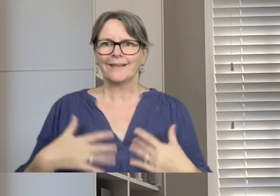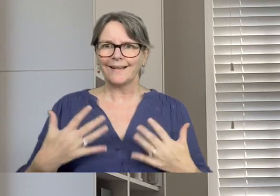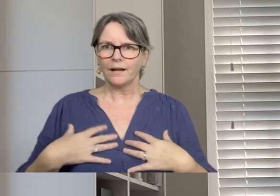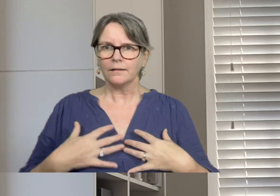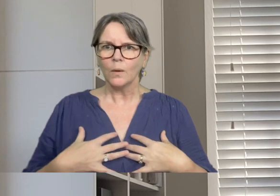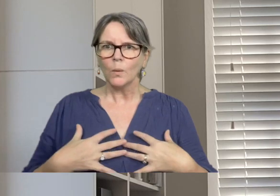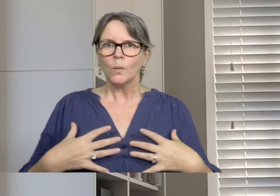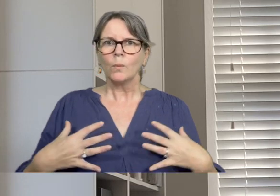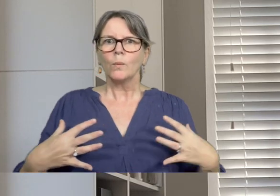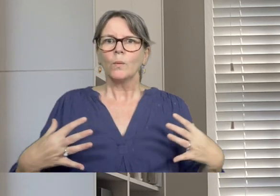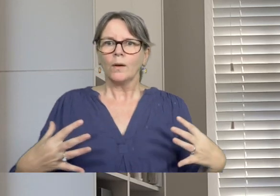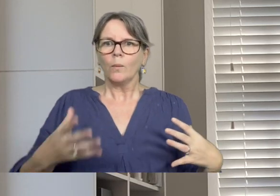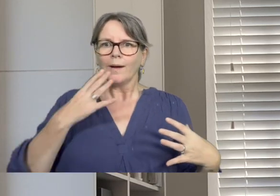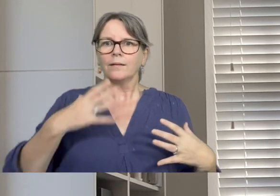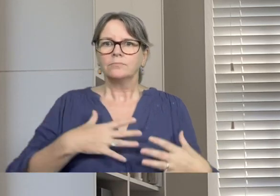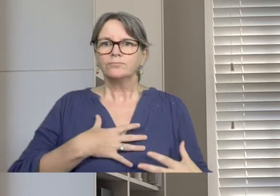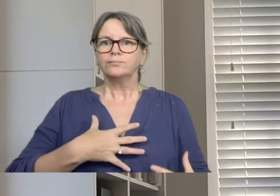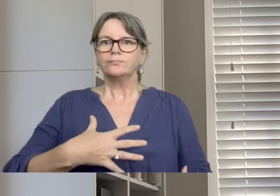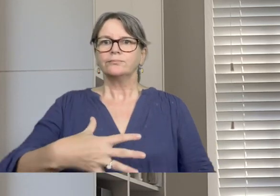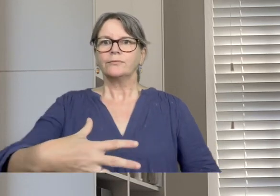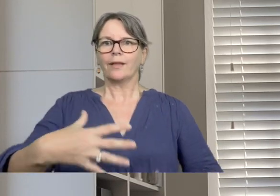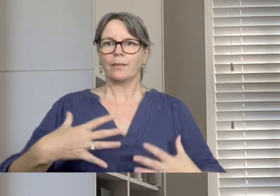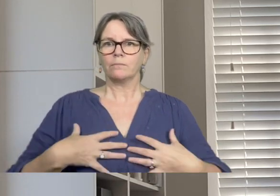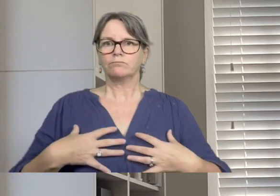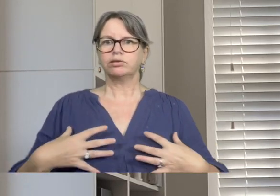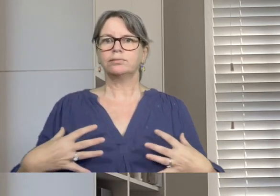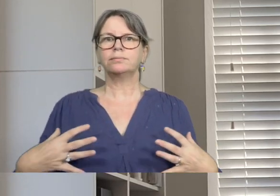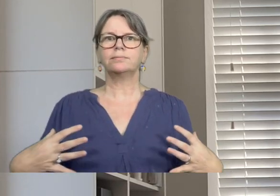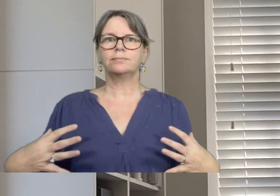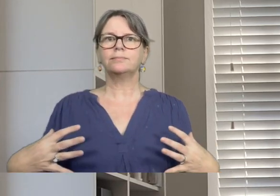Really feeling like you're opening the lungs as you're breathing in.